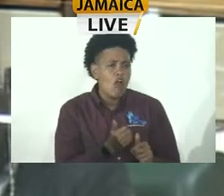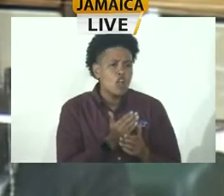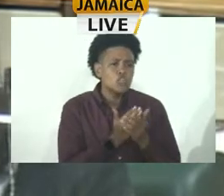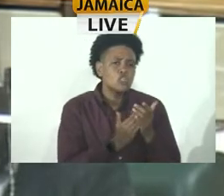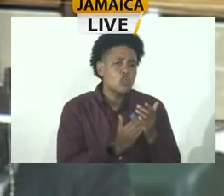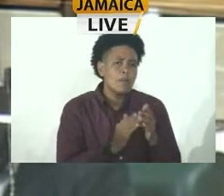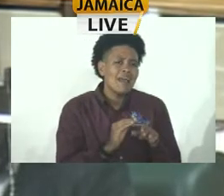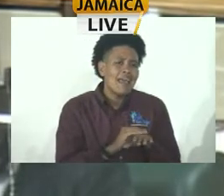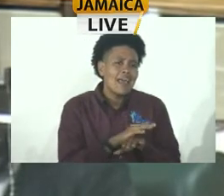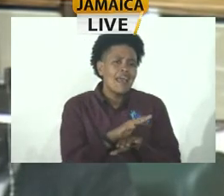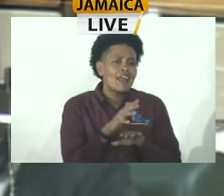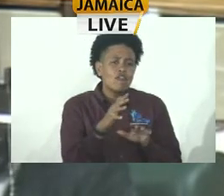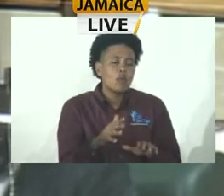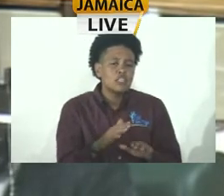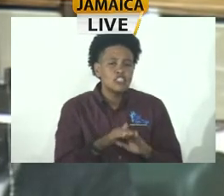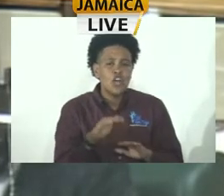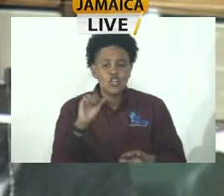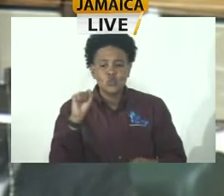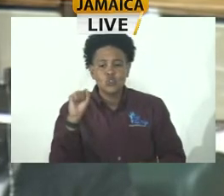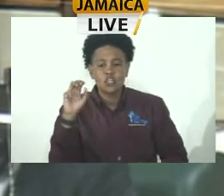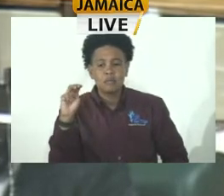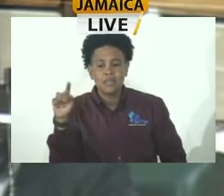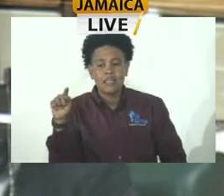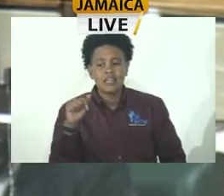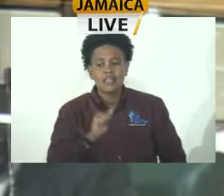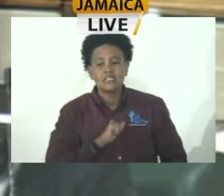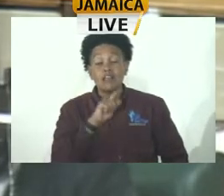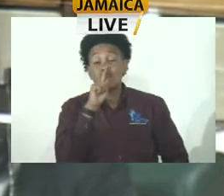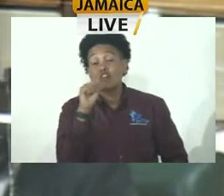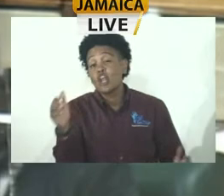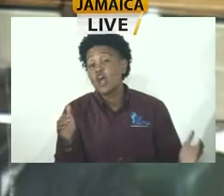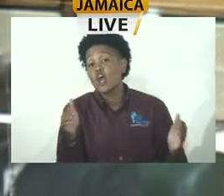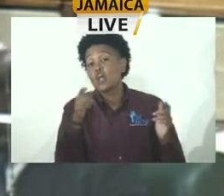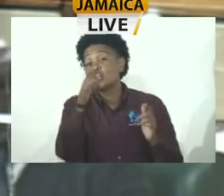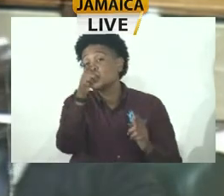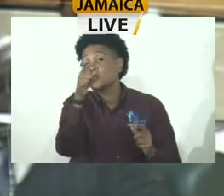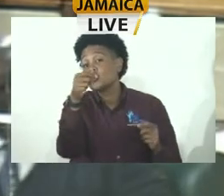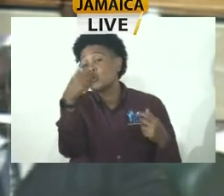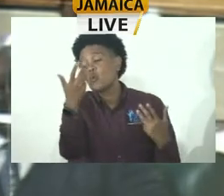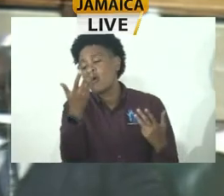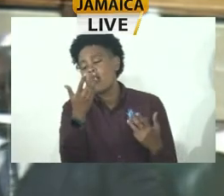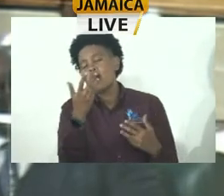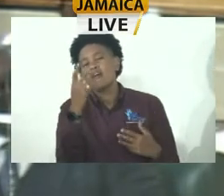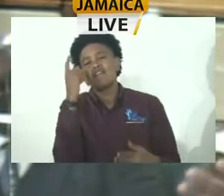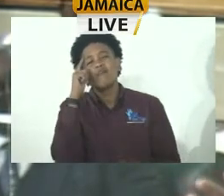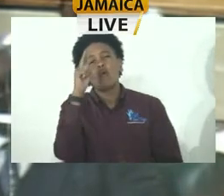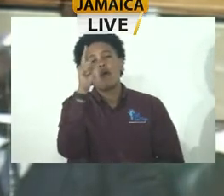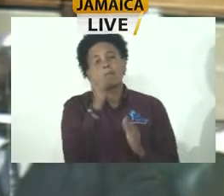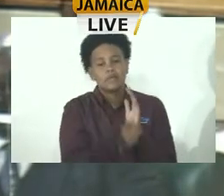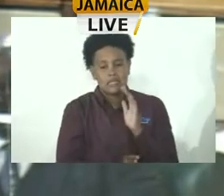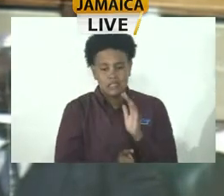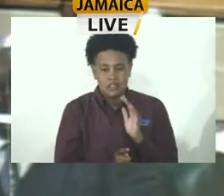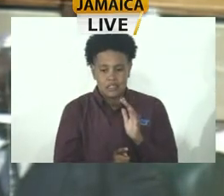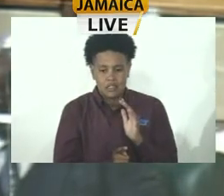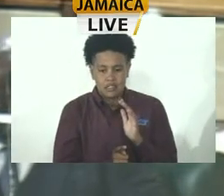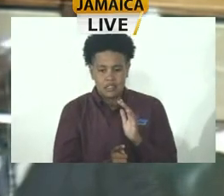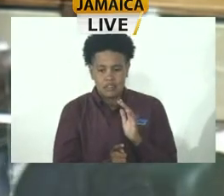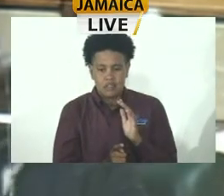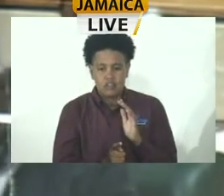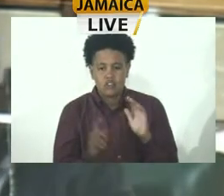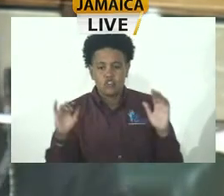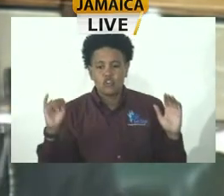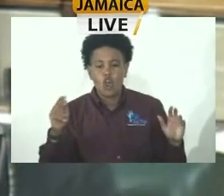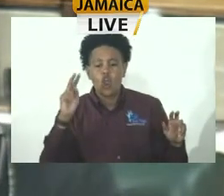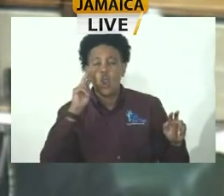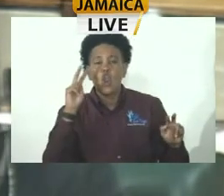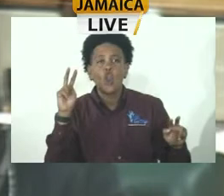influences on social media i urge you just for one minute to just